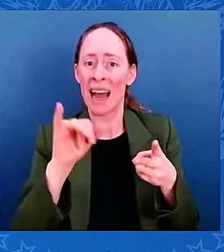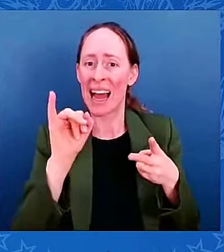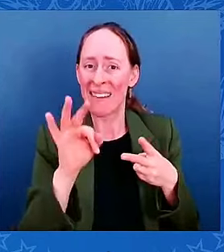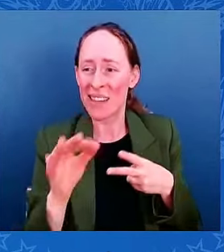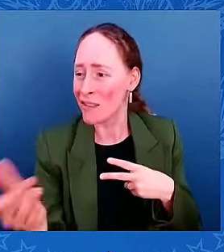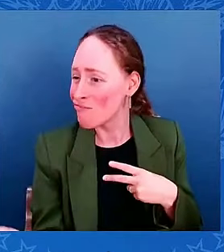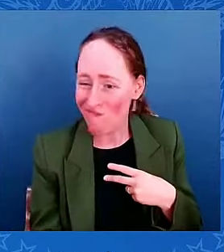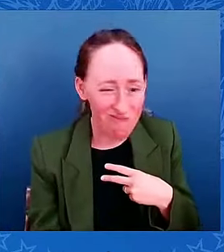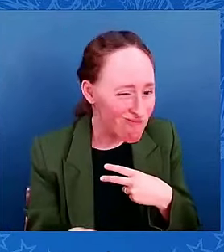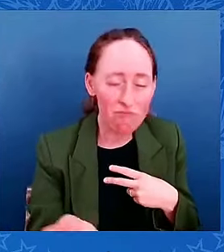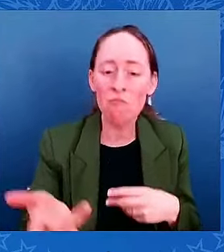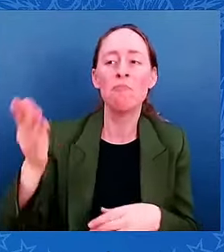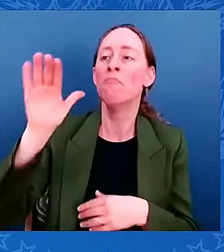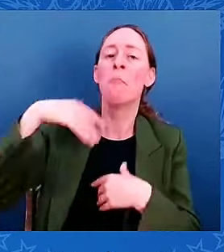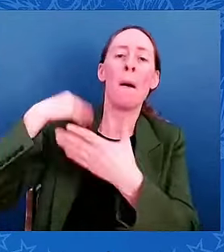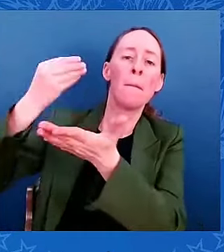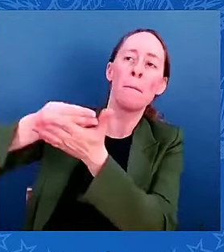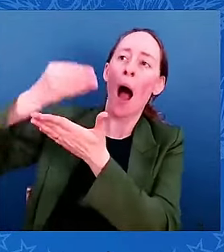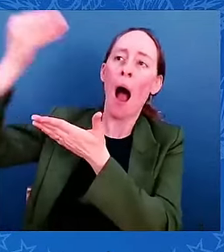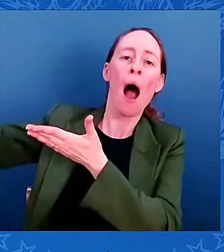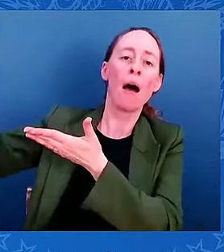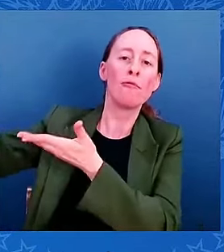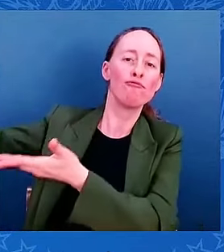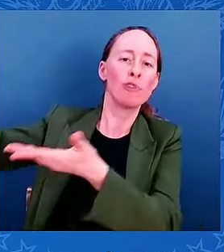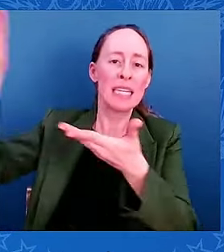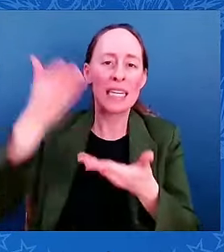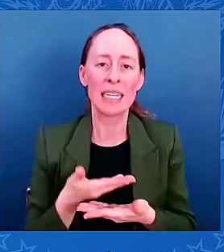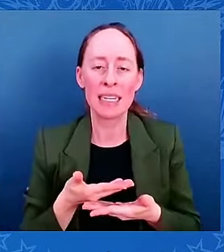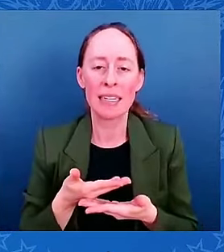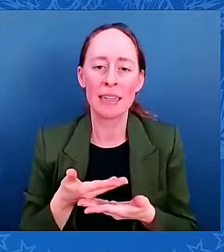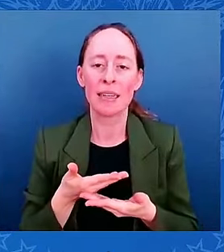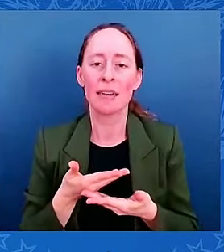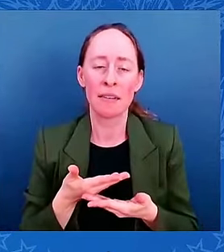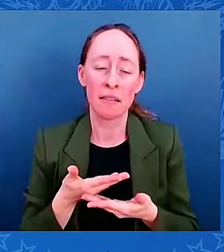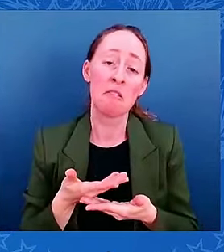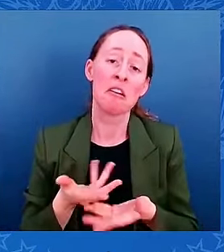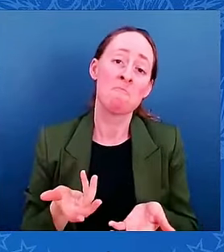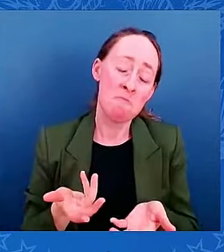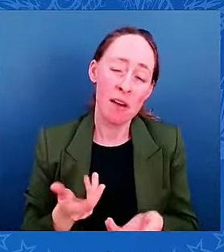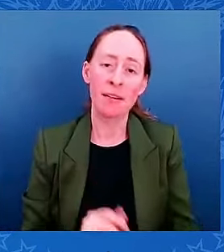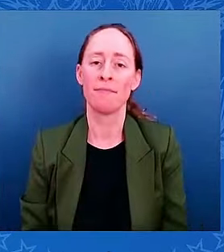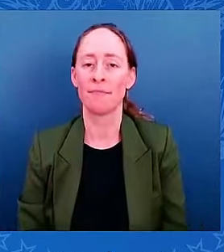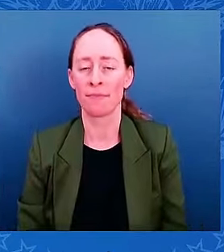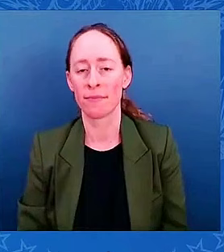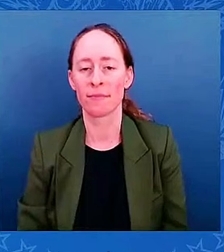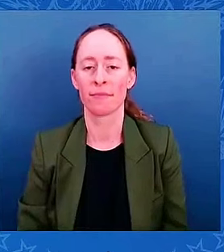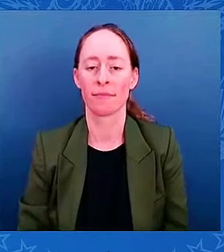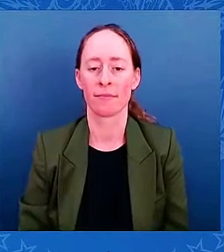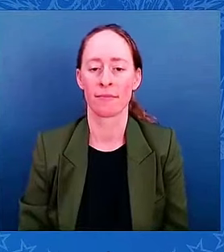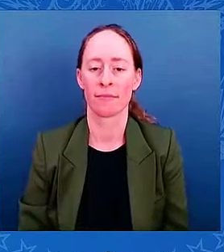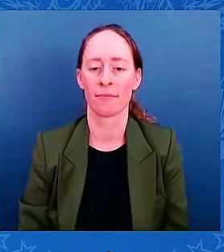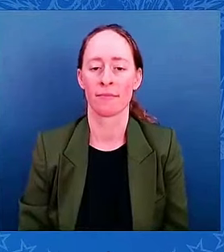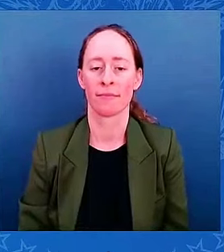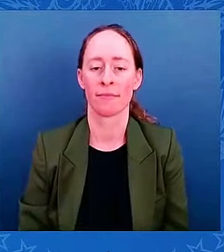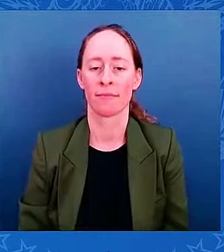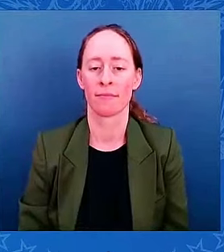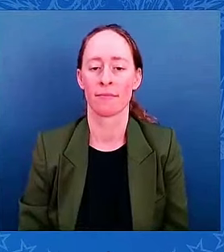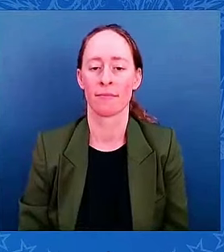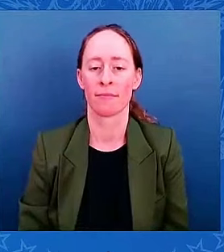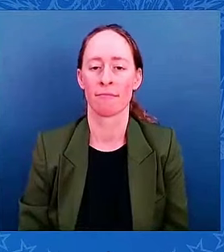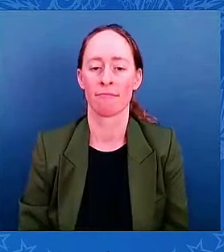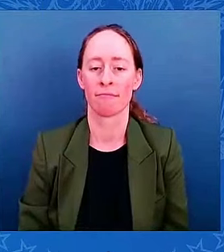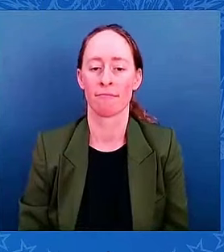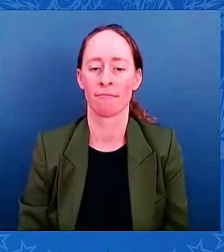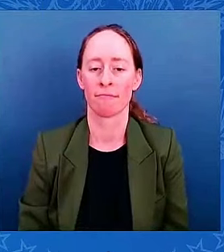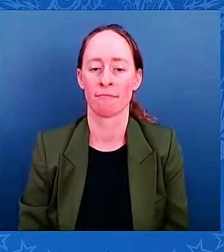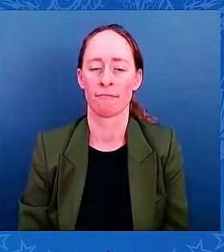guess what? It was honored in the alternative. only about 20% of all the money